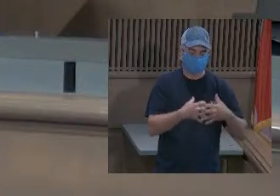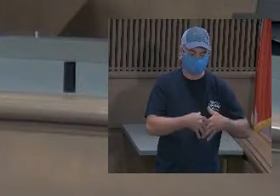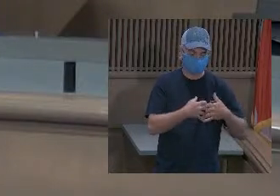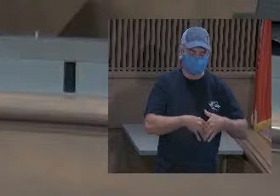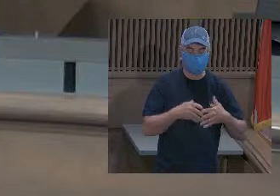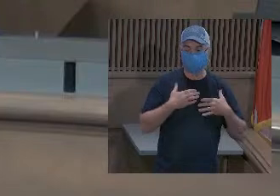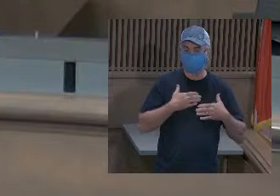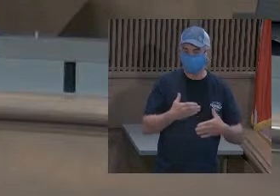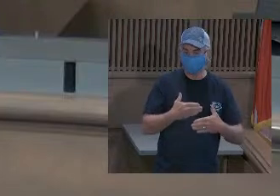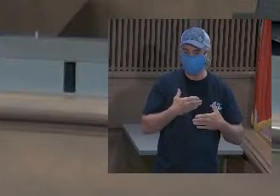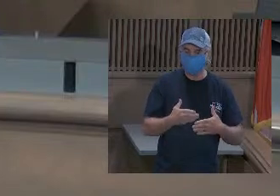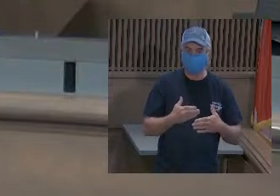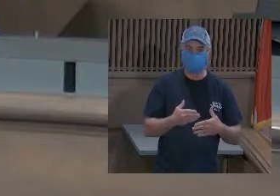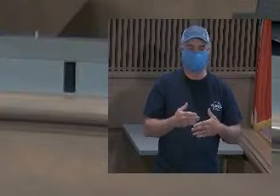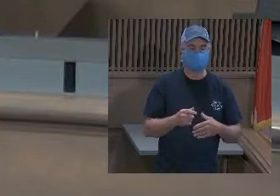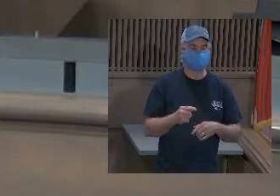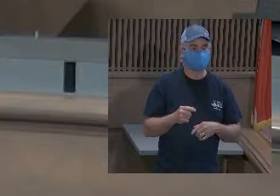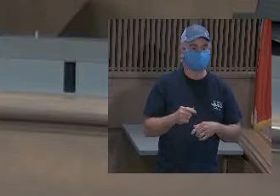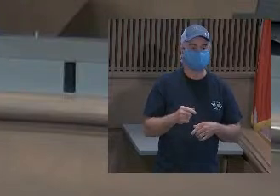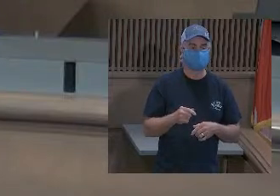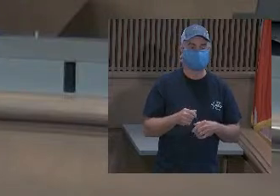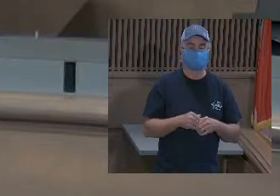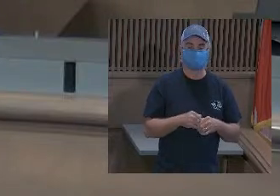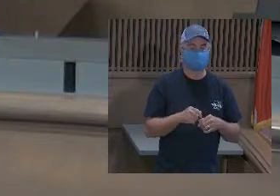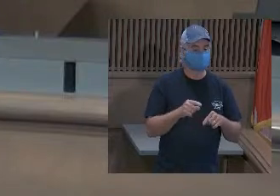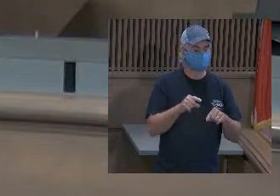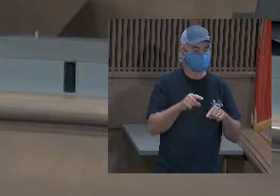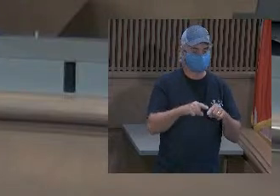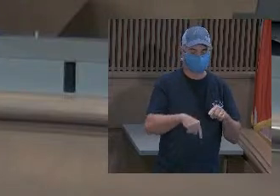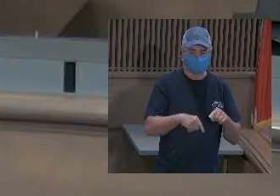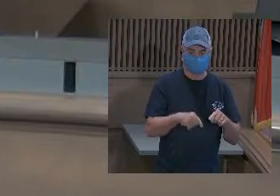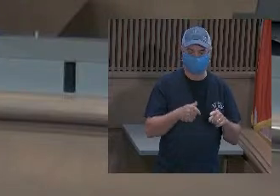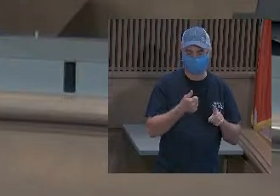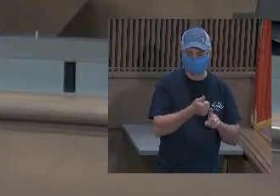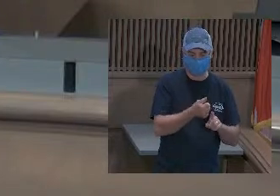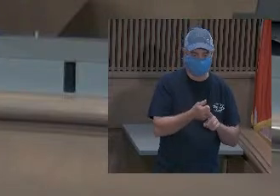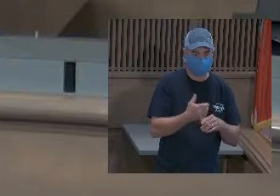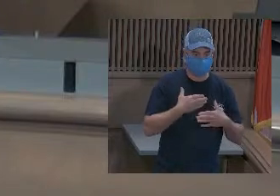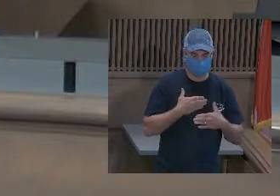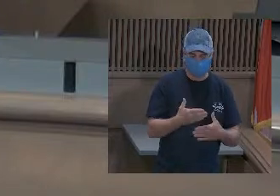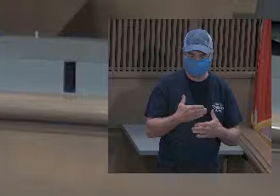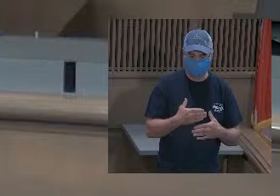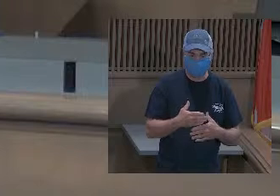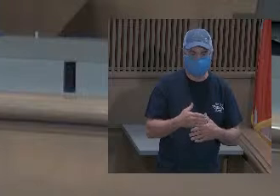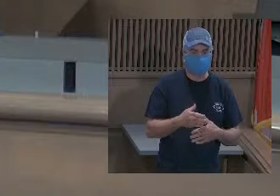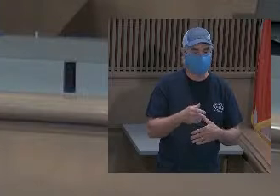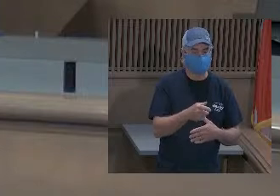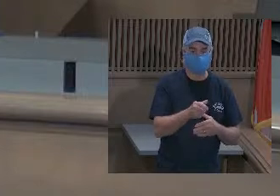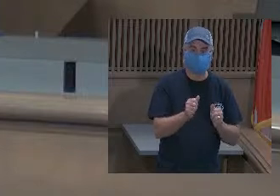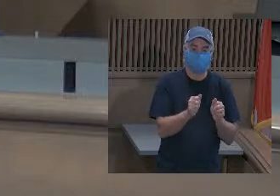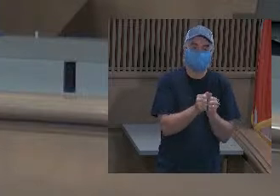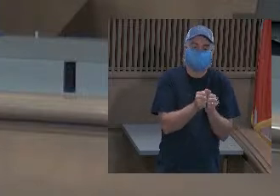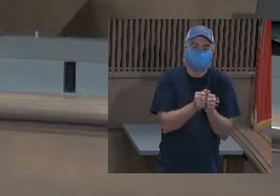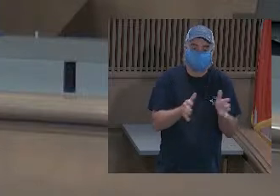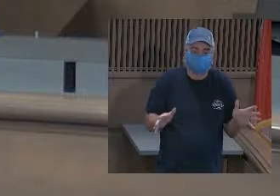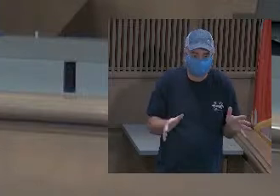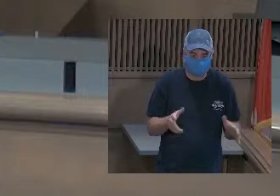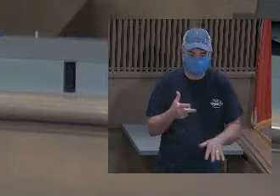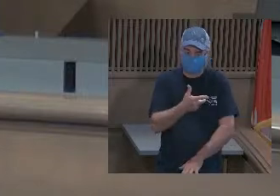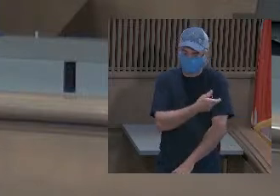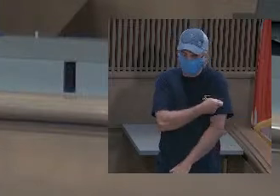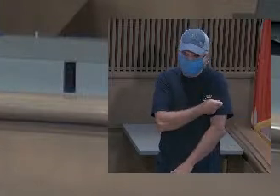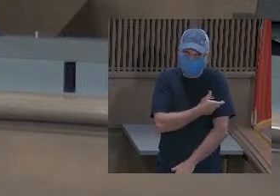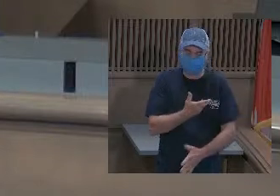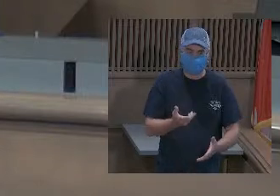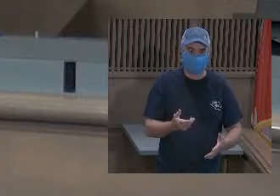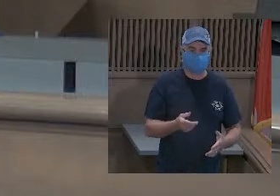struggling to breathe, that have to have a machine breathe for them, are not vaccinated. Majority